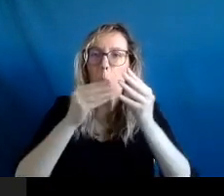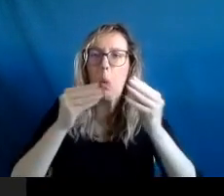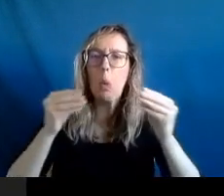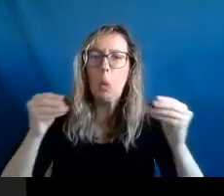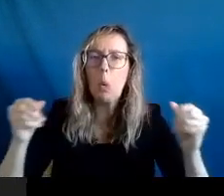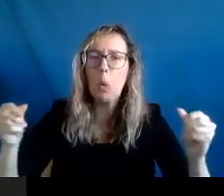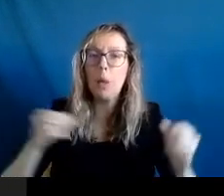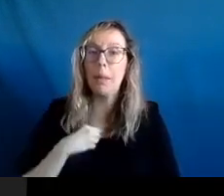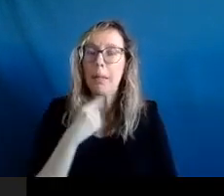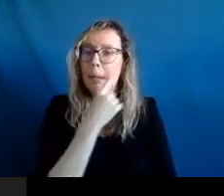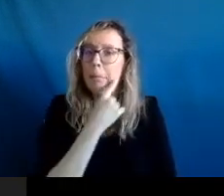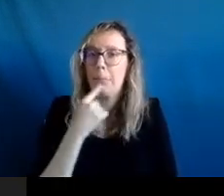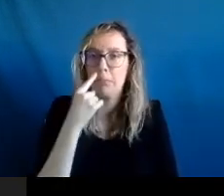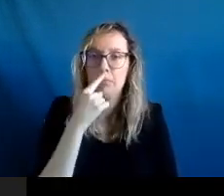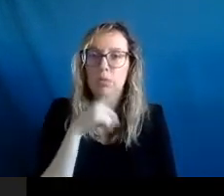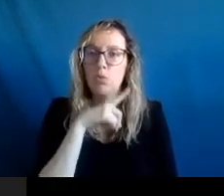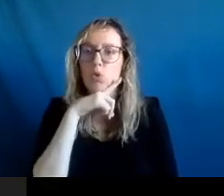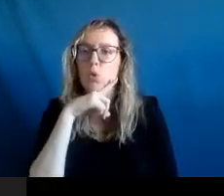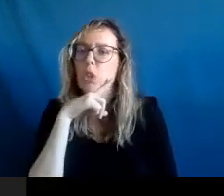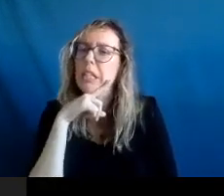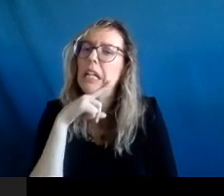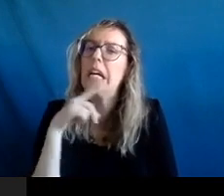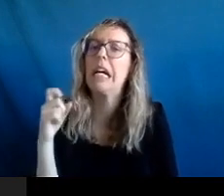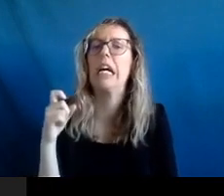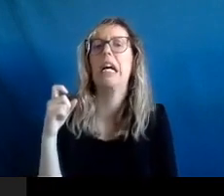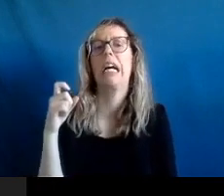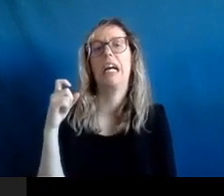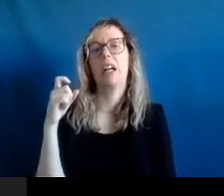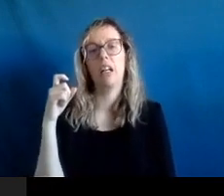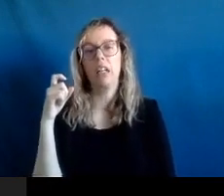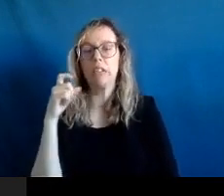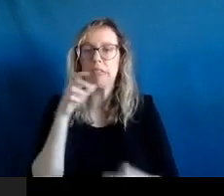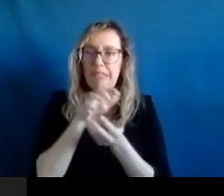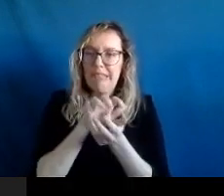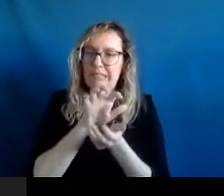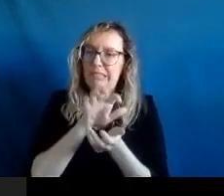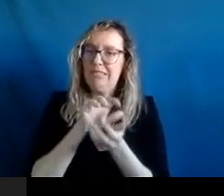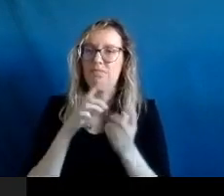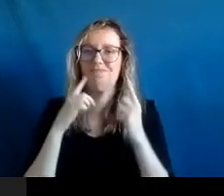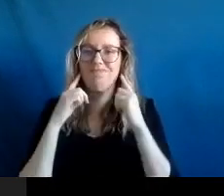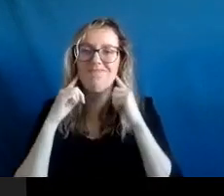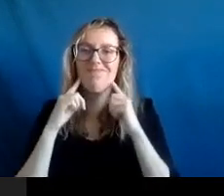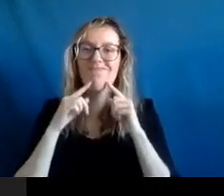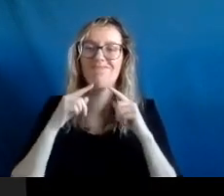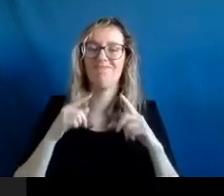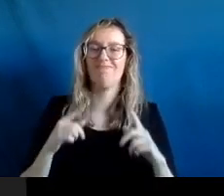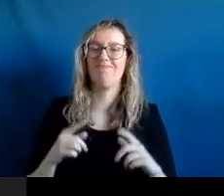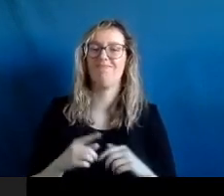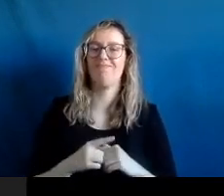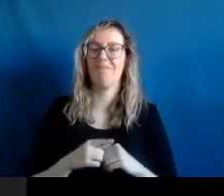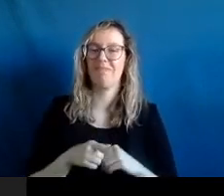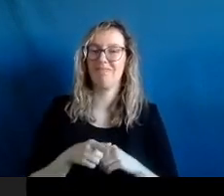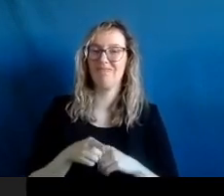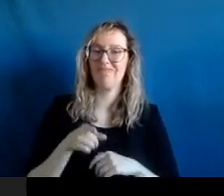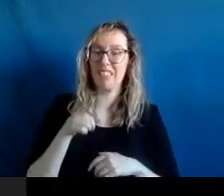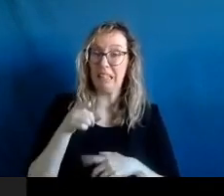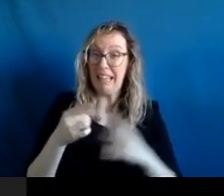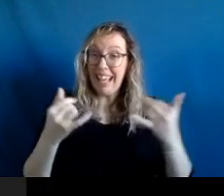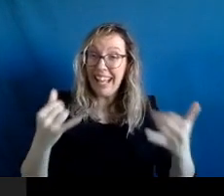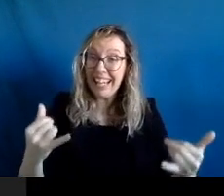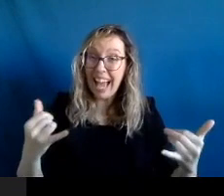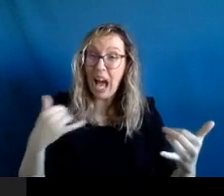mouth is dried up like a potsherd, and my tongue cleaves to my jaws. You lay me in the dust of